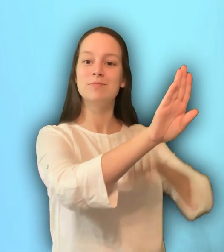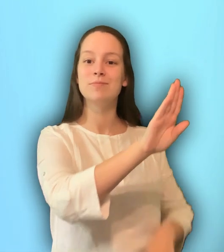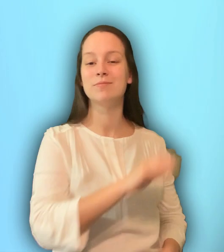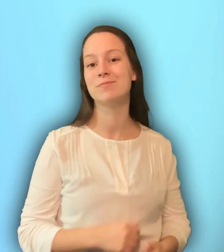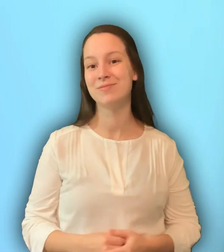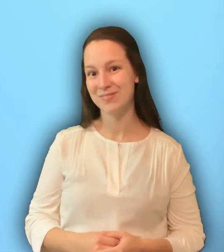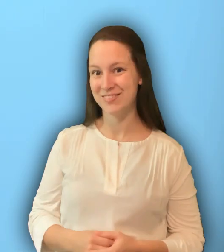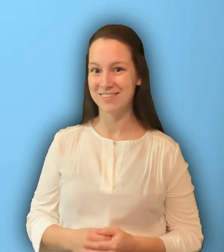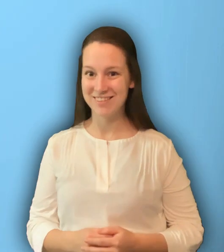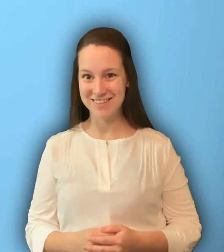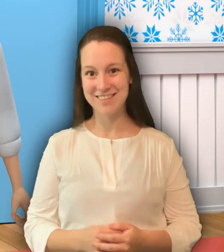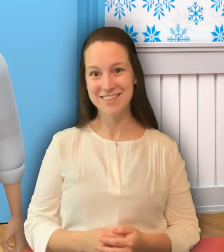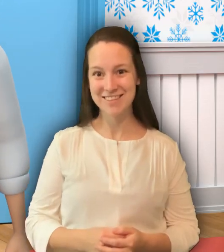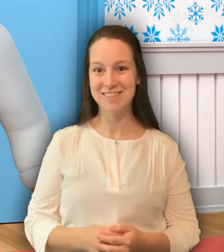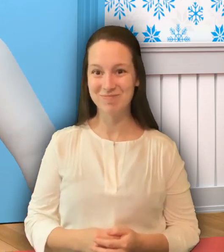-tat-tat